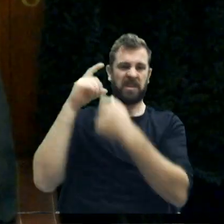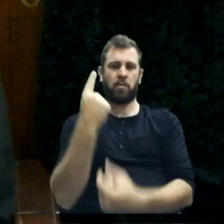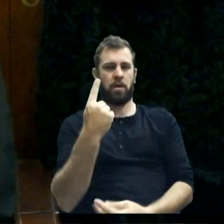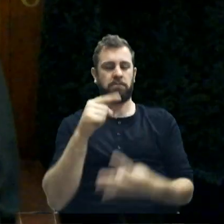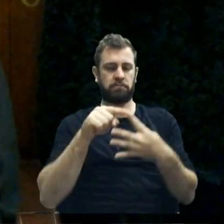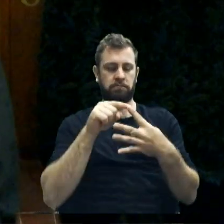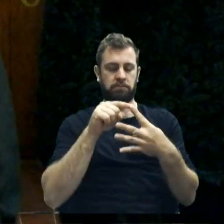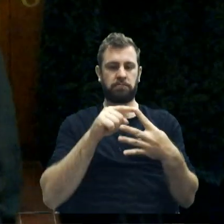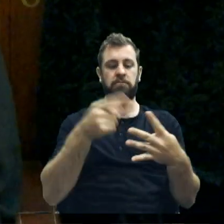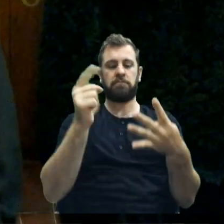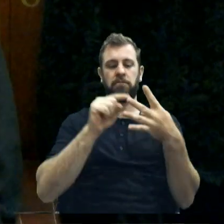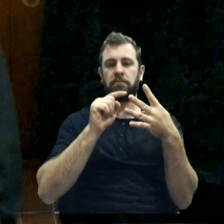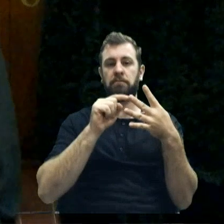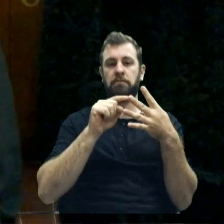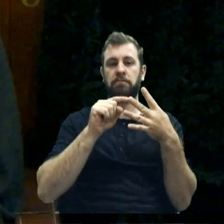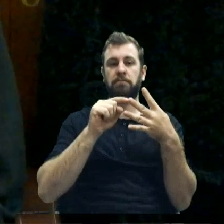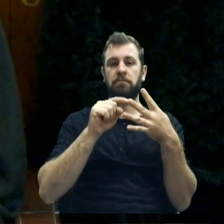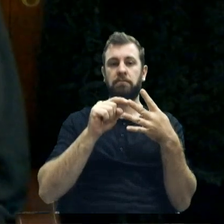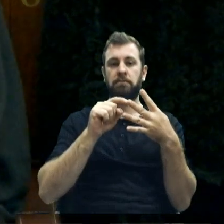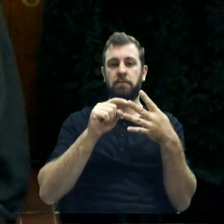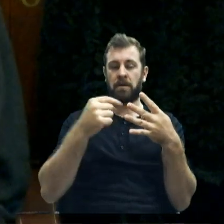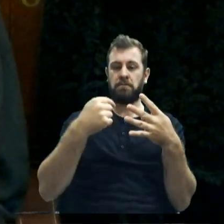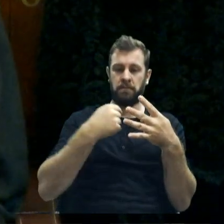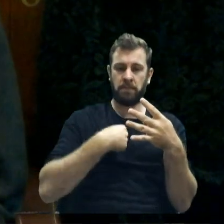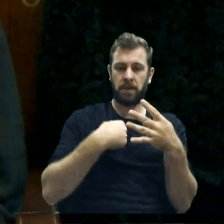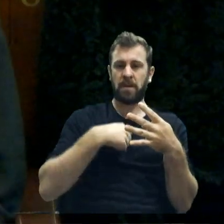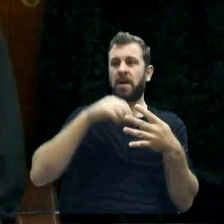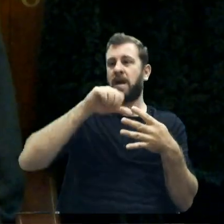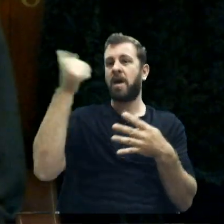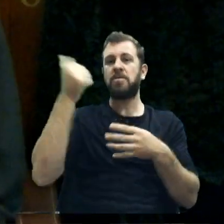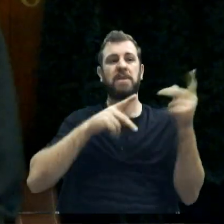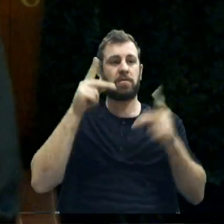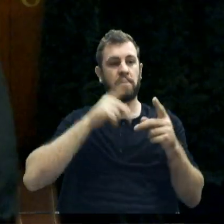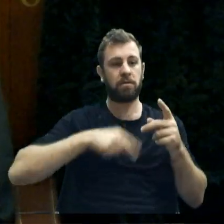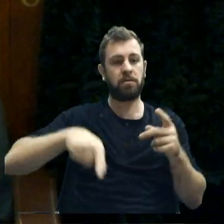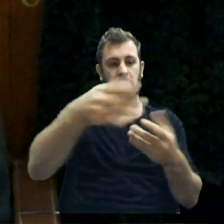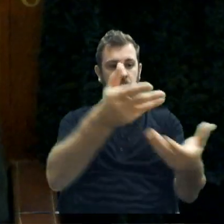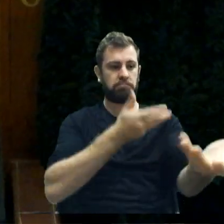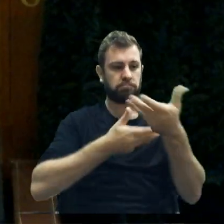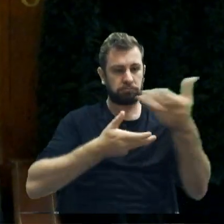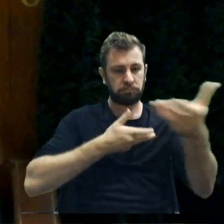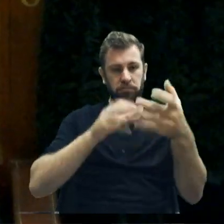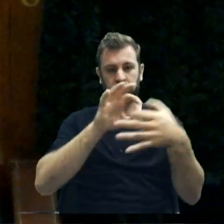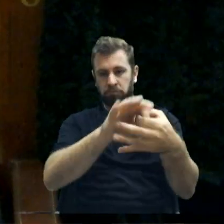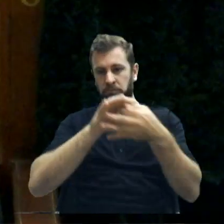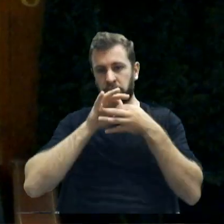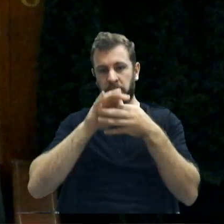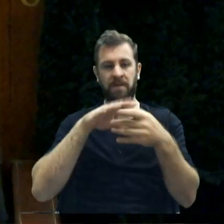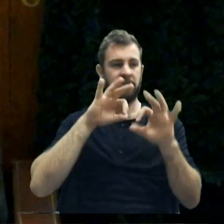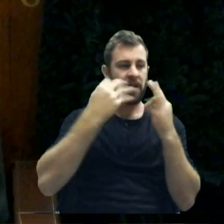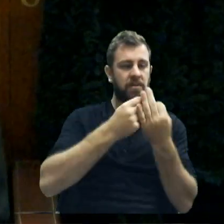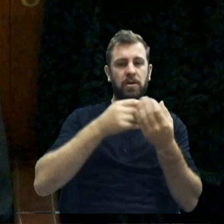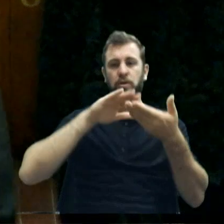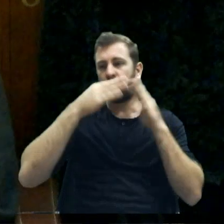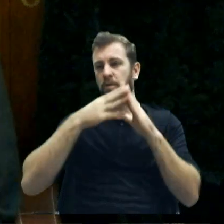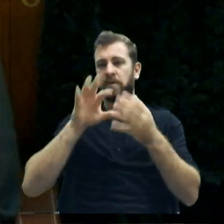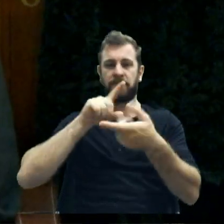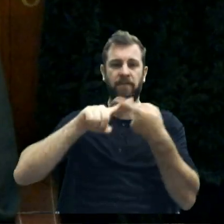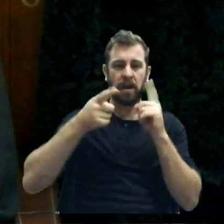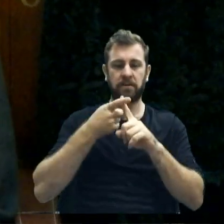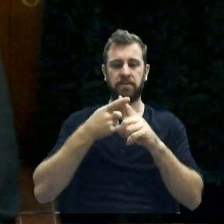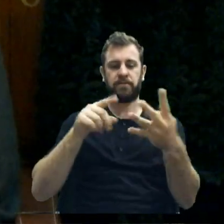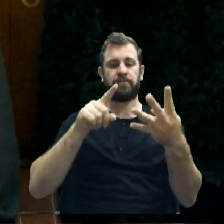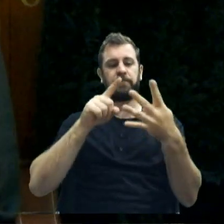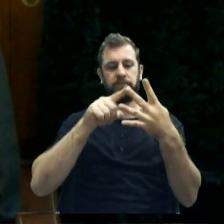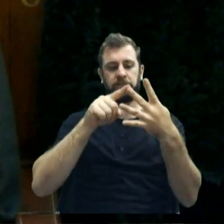The second is between me and other individuals, family, community, friends, your neighbors, etc., etc. Number three is